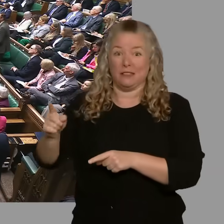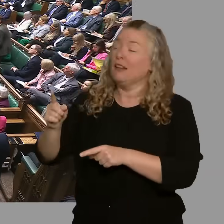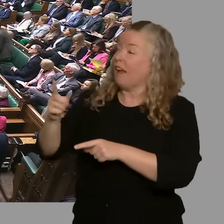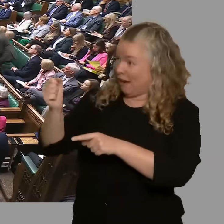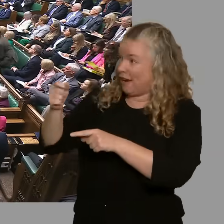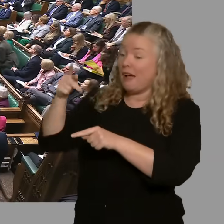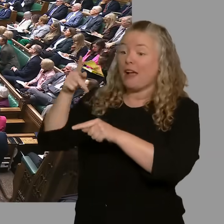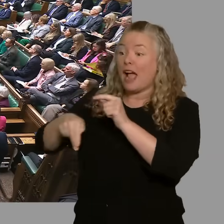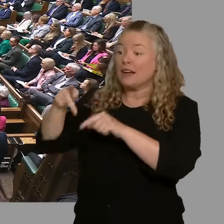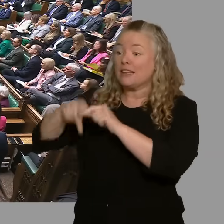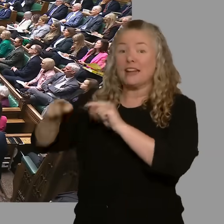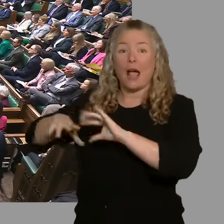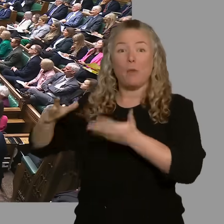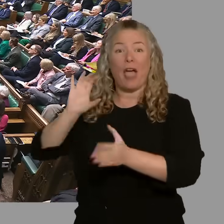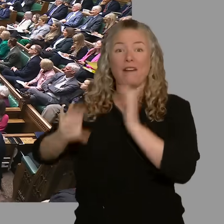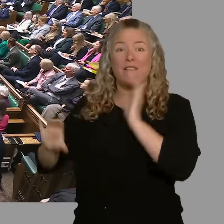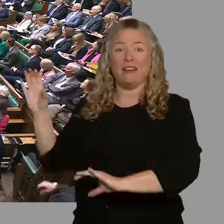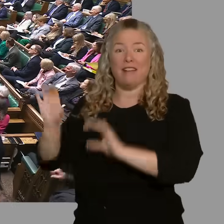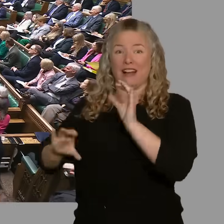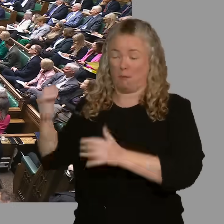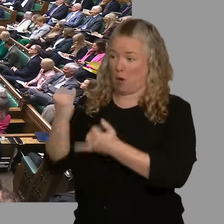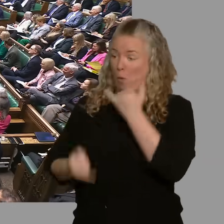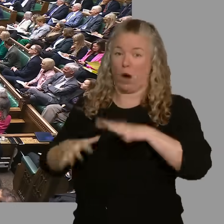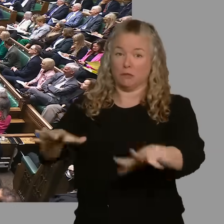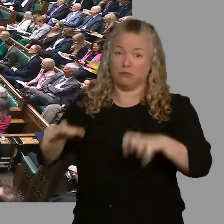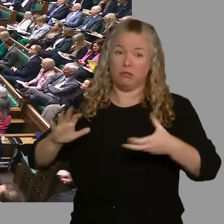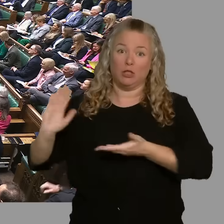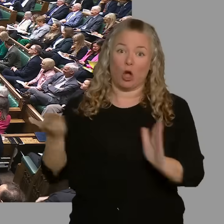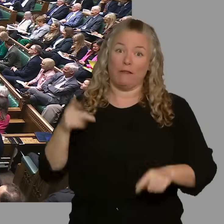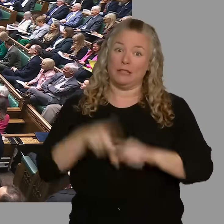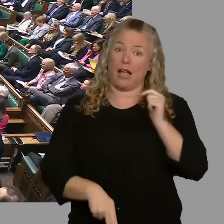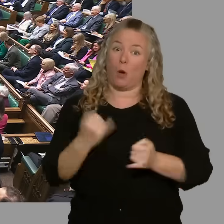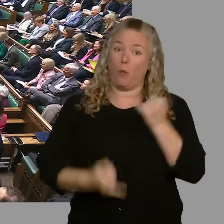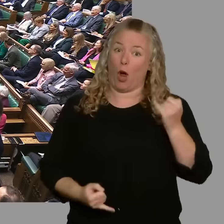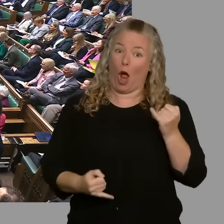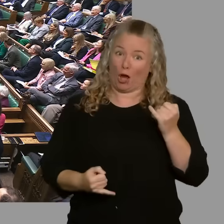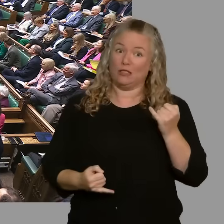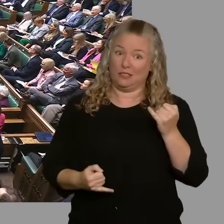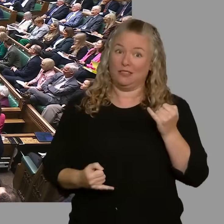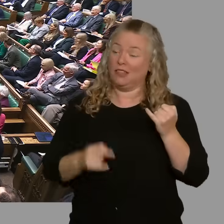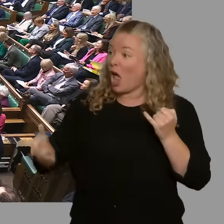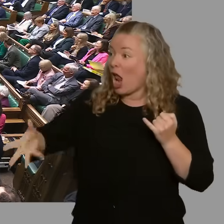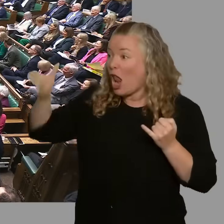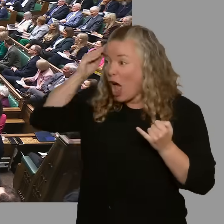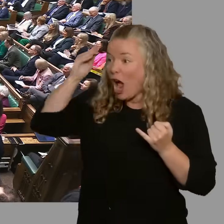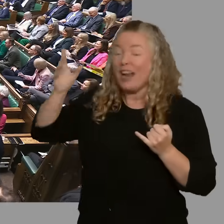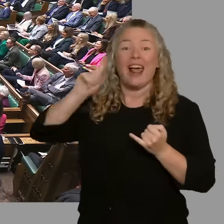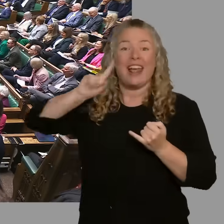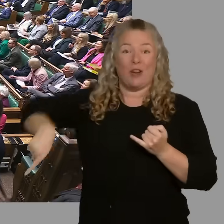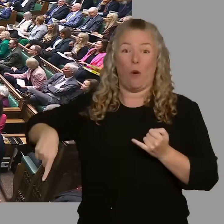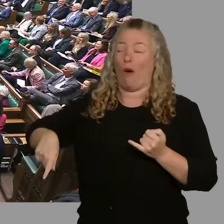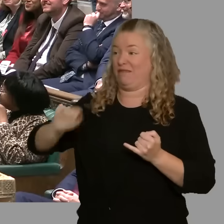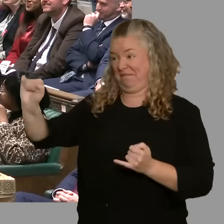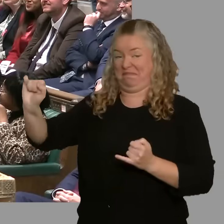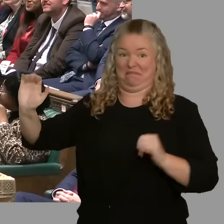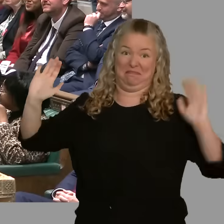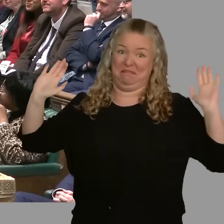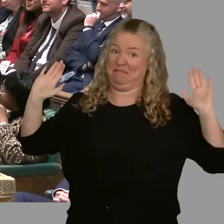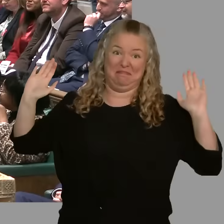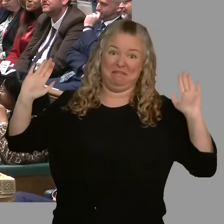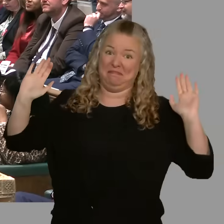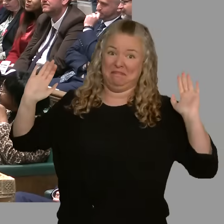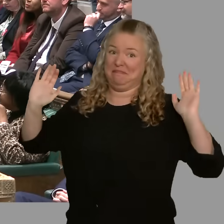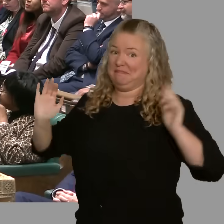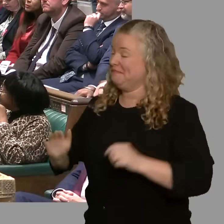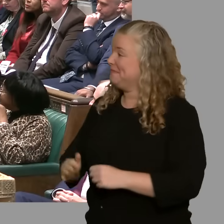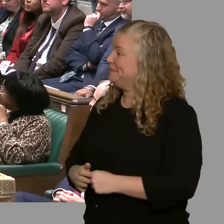Sam Blushworth. Thank you, Mr. Speaker. Between 2021 and 2023,